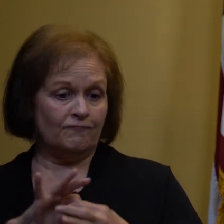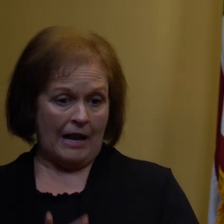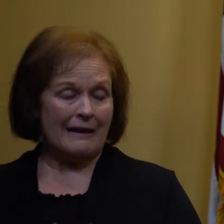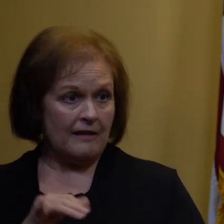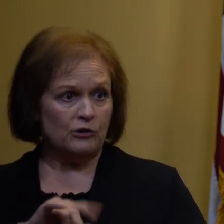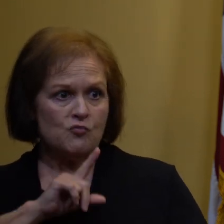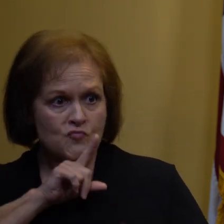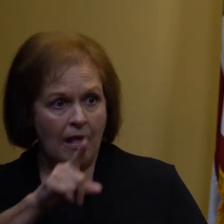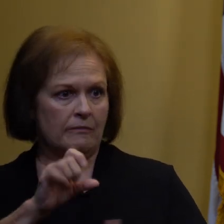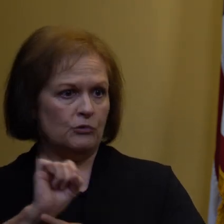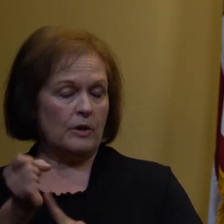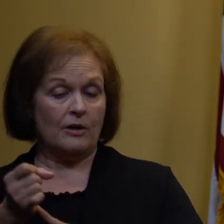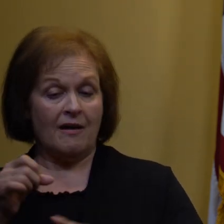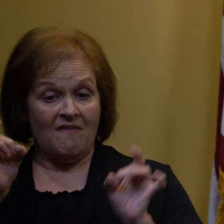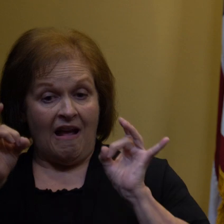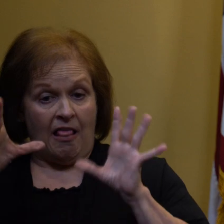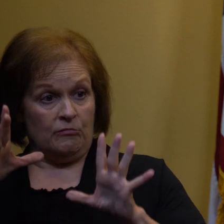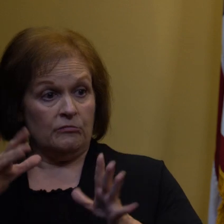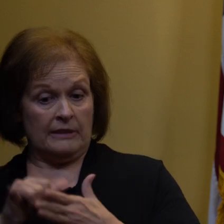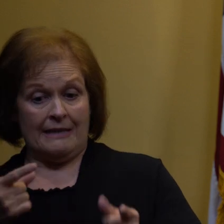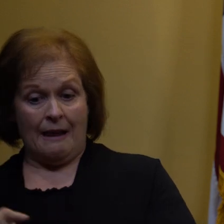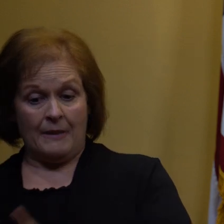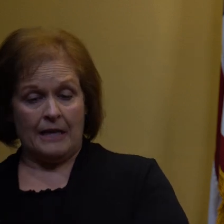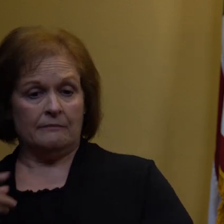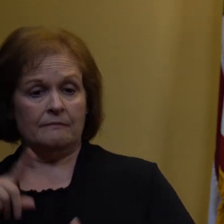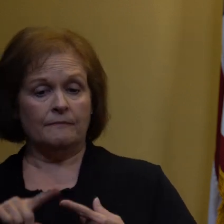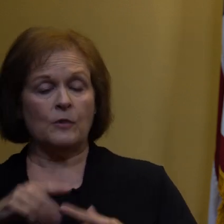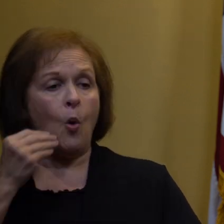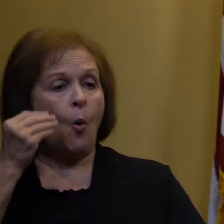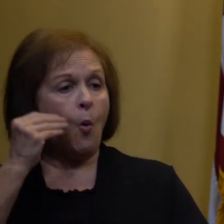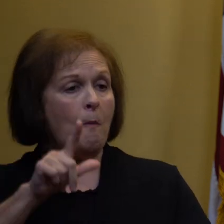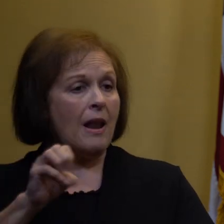domestic violence, violence across the board, homelessness,